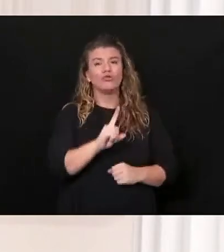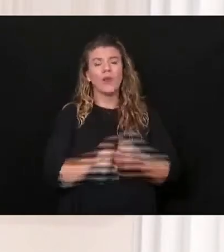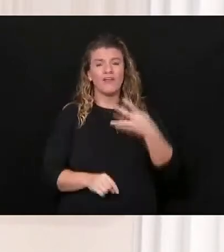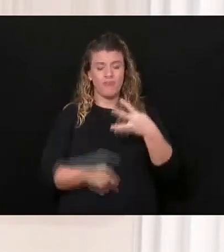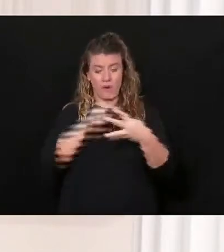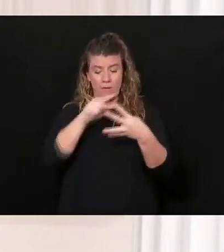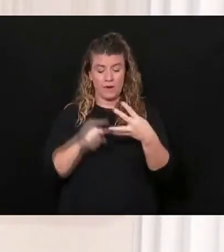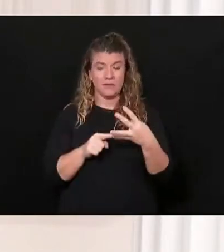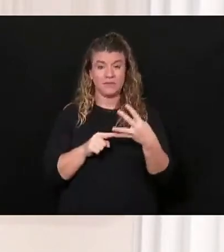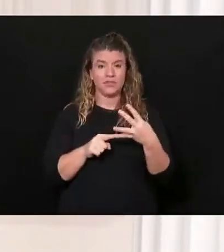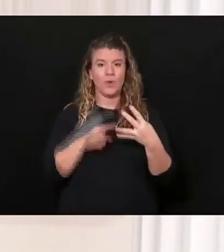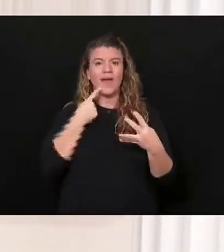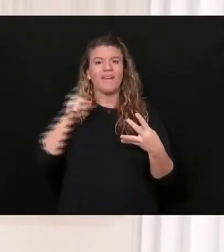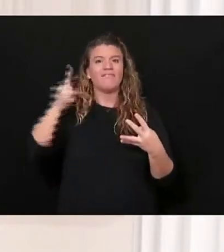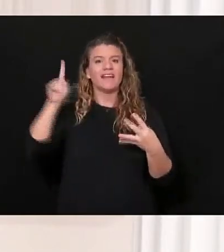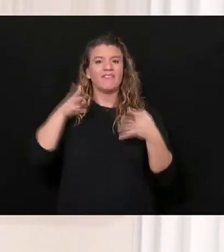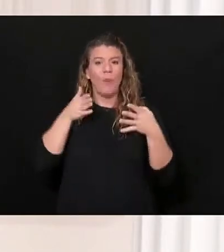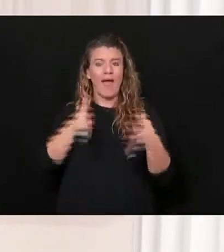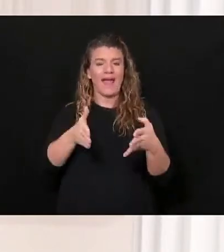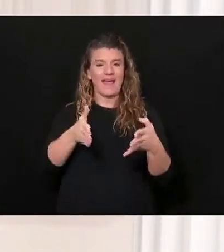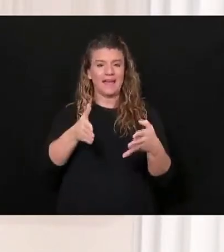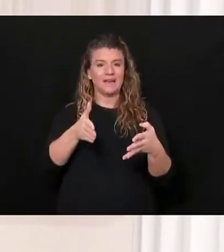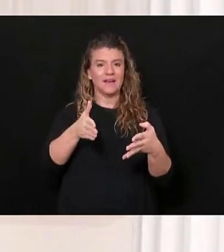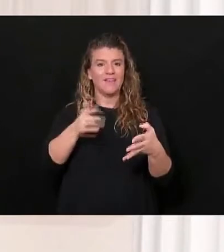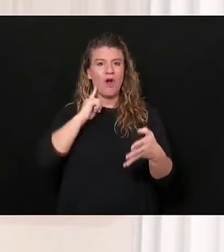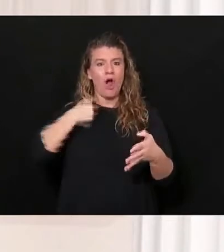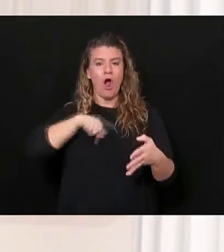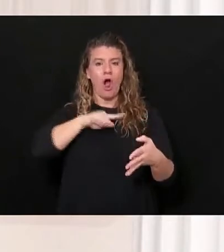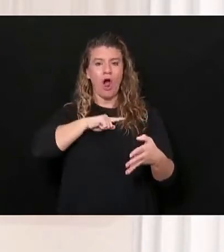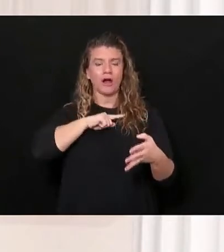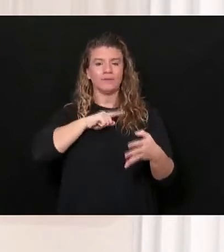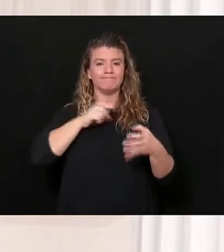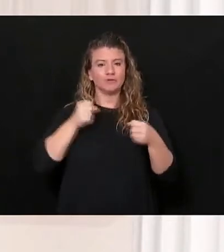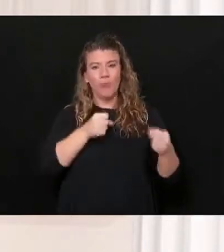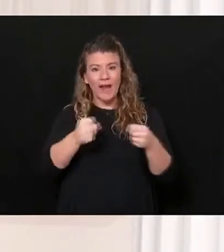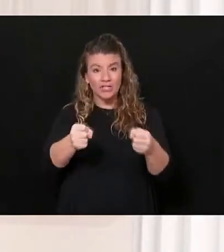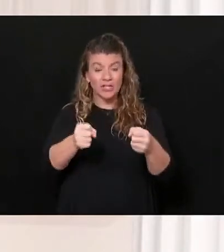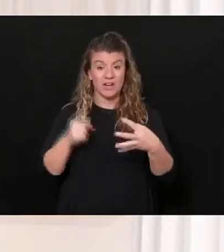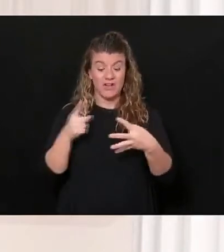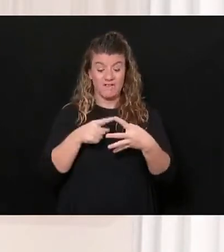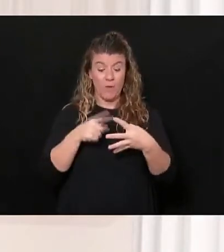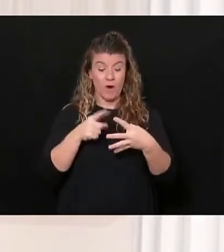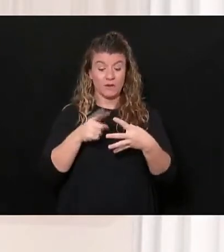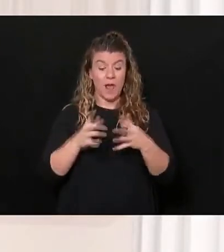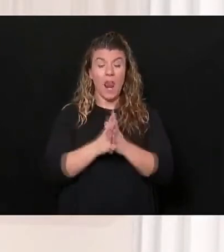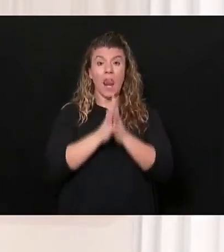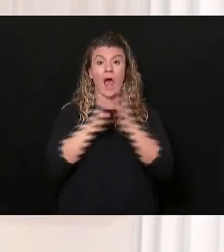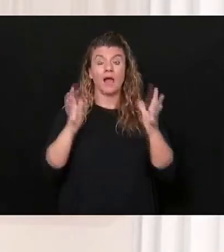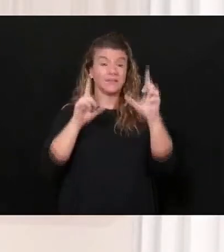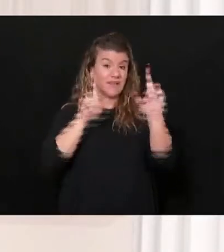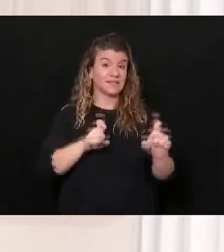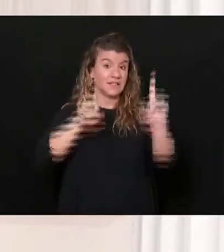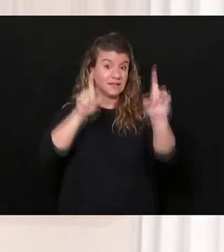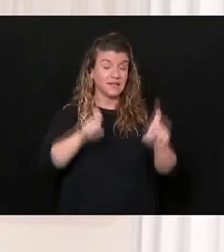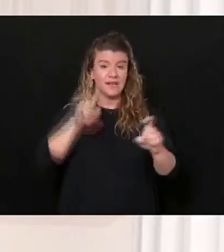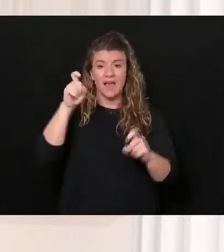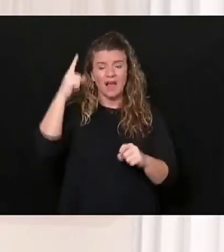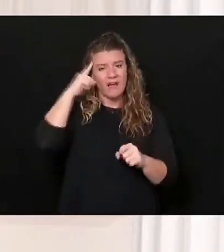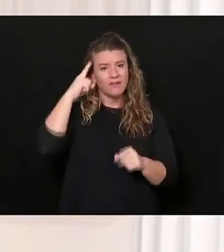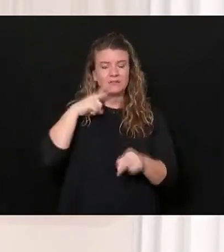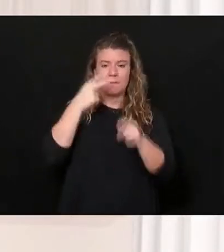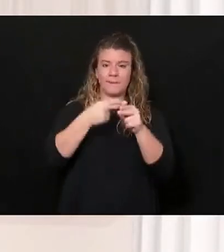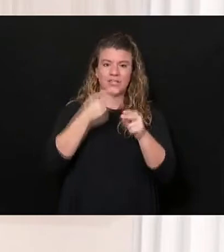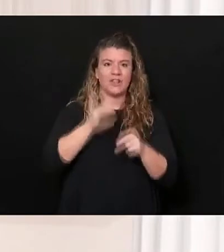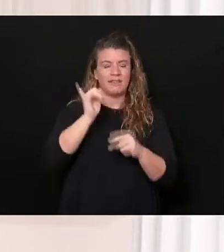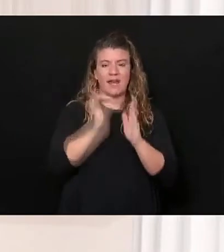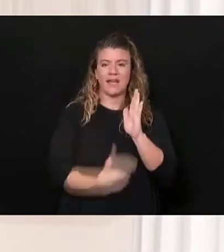effective strategy map with COVID-19. The first part is extensive testing, and the governor's gone over that, and we need to